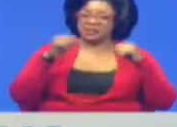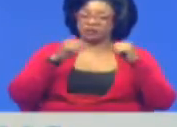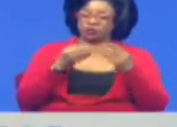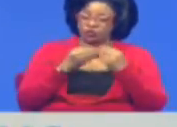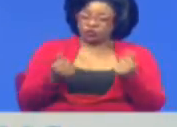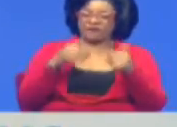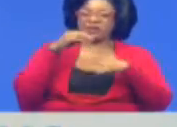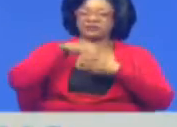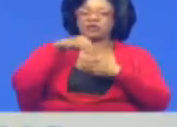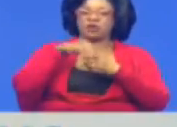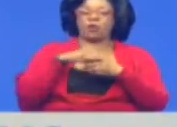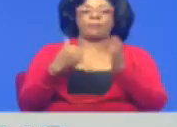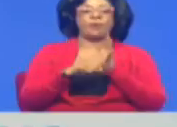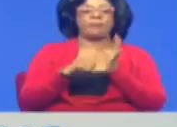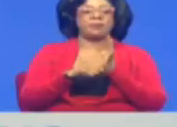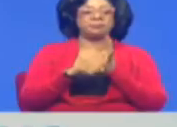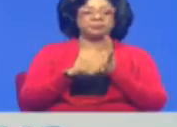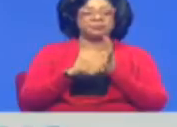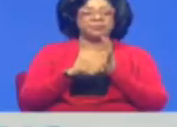conflict.